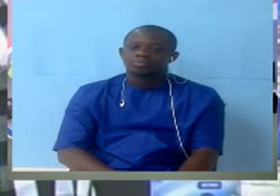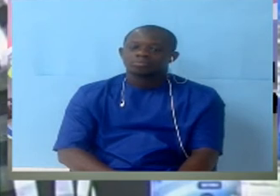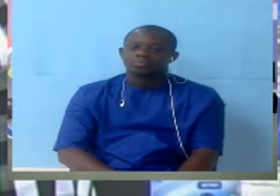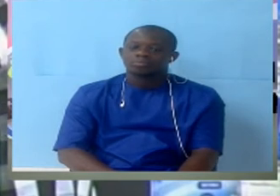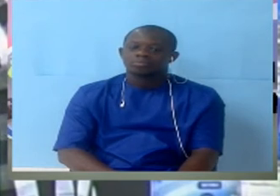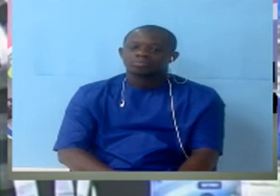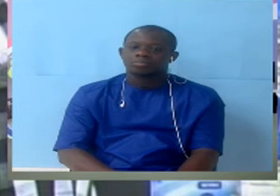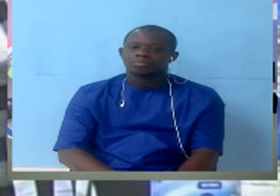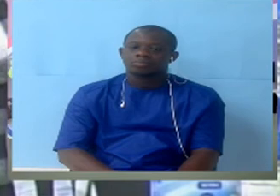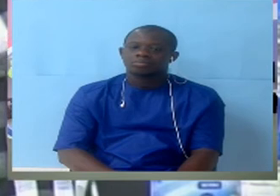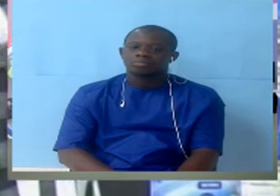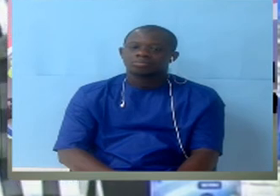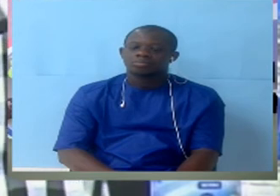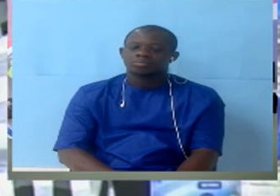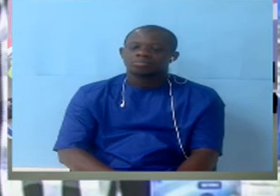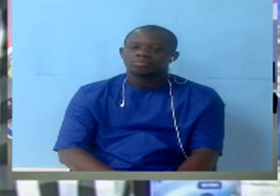bundala.